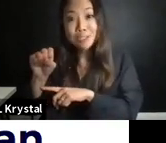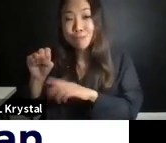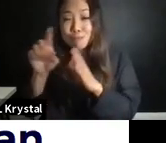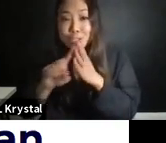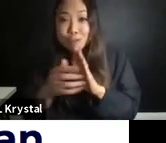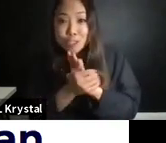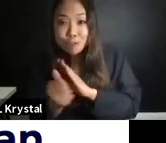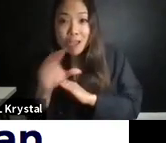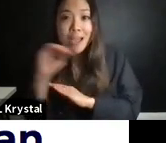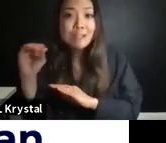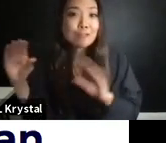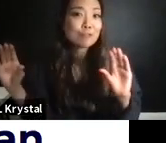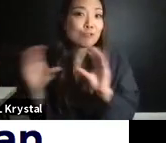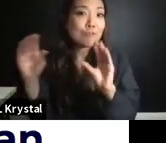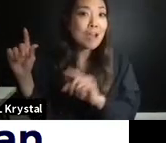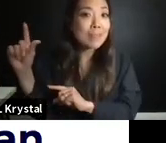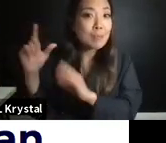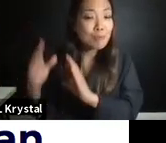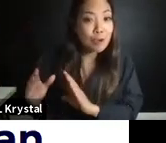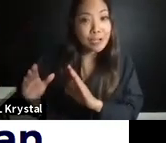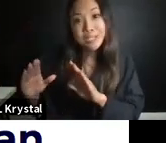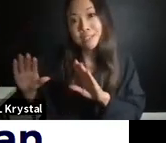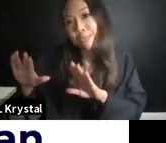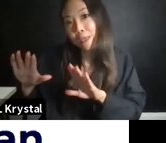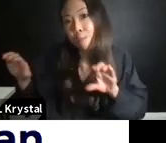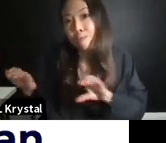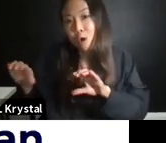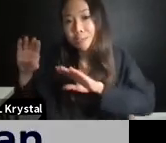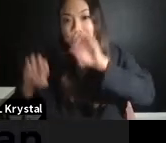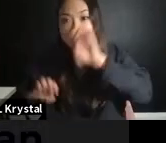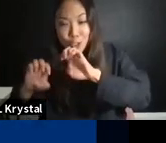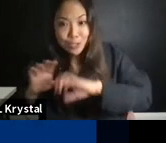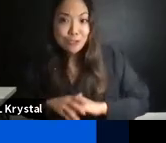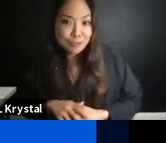librarians performance evaluations thank you